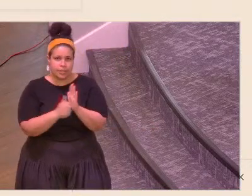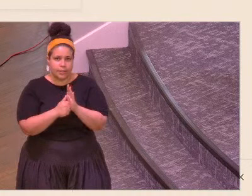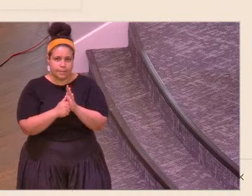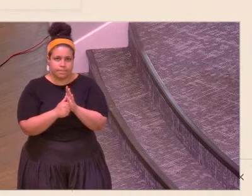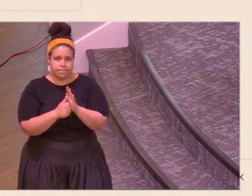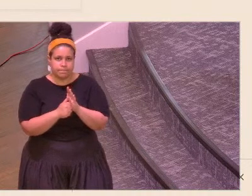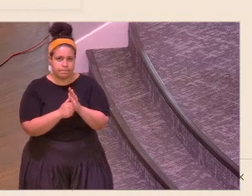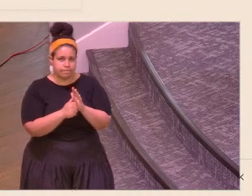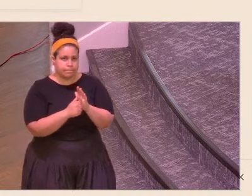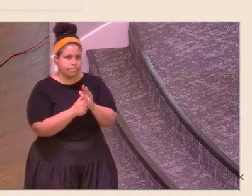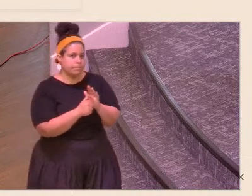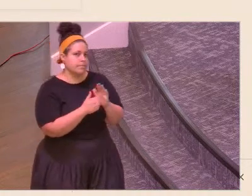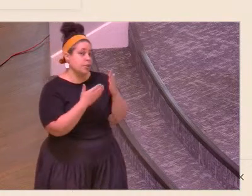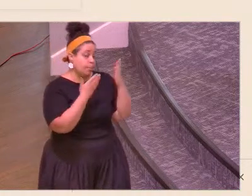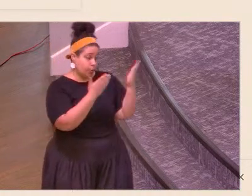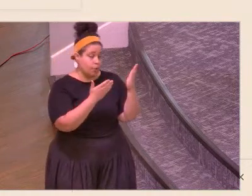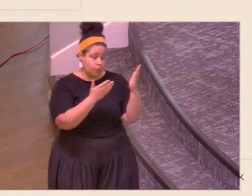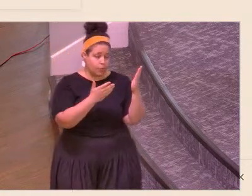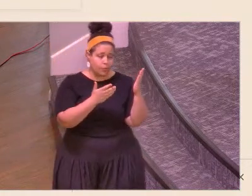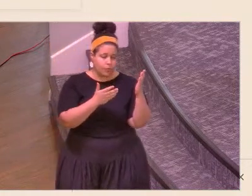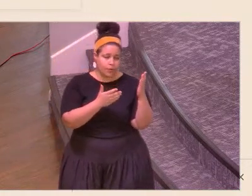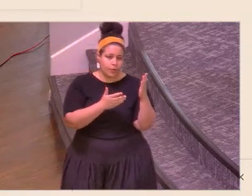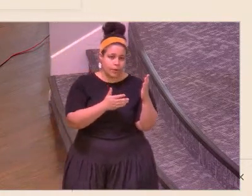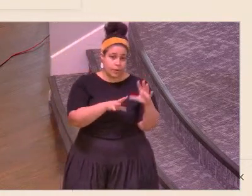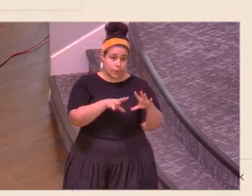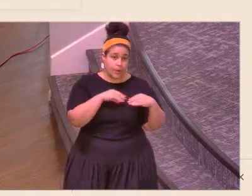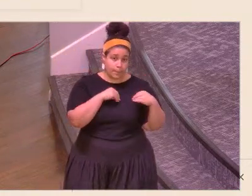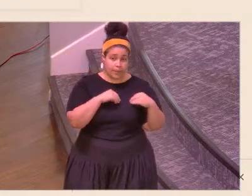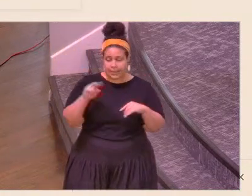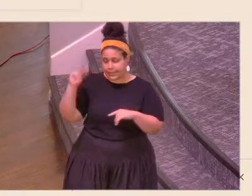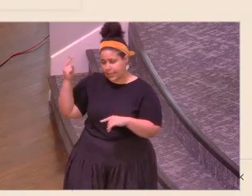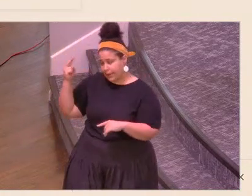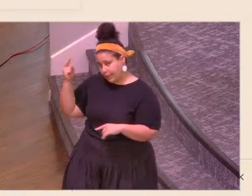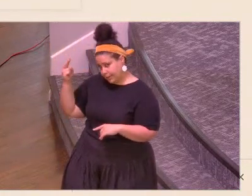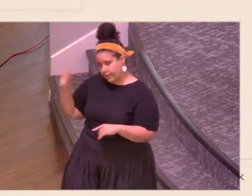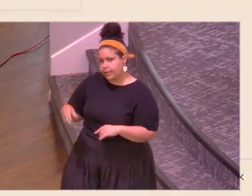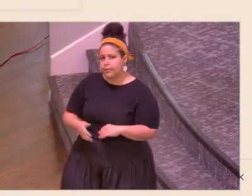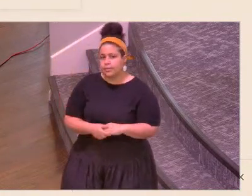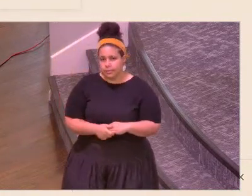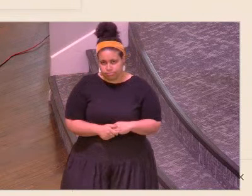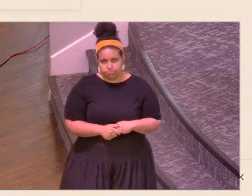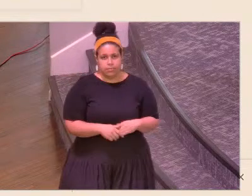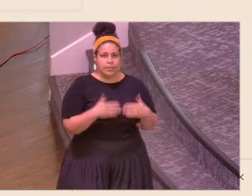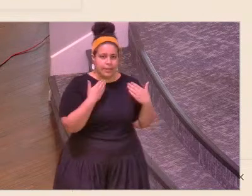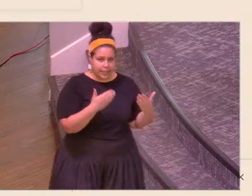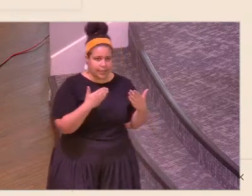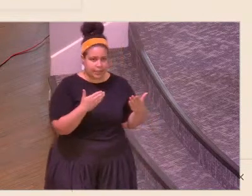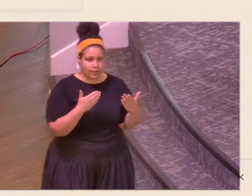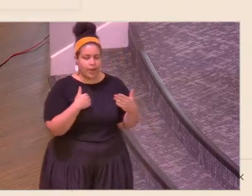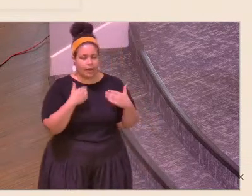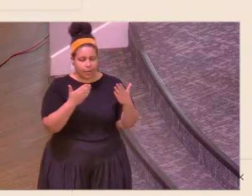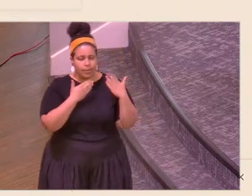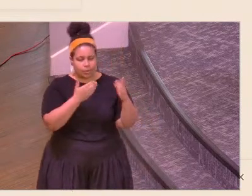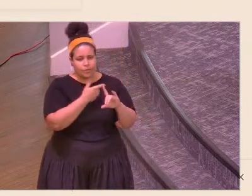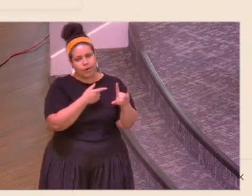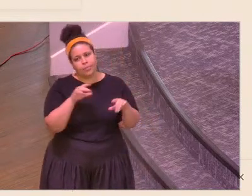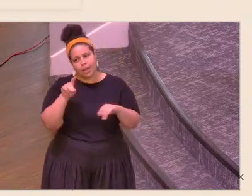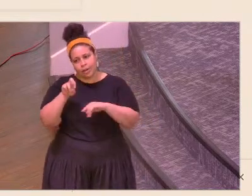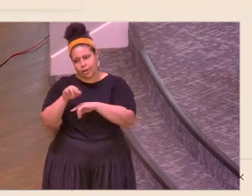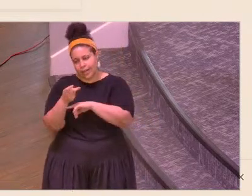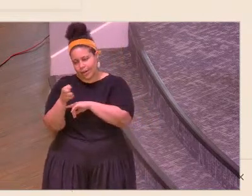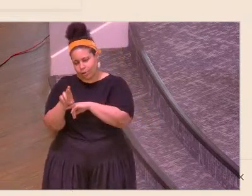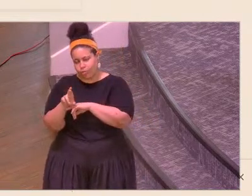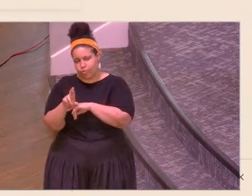So moved to adopt the agenda as written. I'll Okay. second. Okay, thank you. We have a motion by Dr. Yeager and a